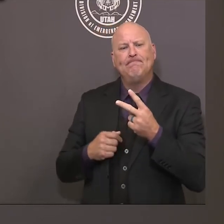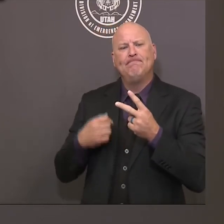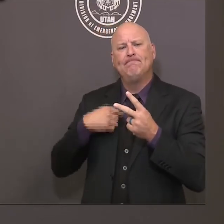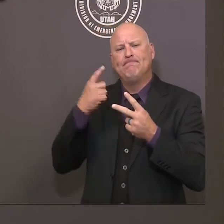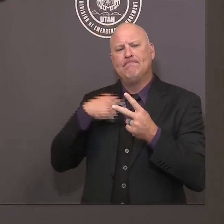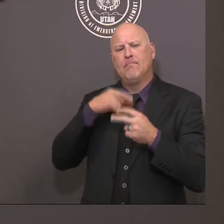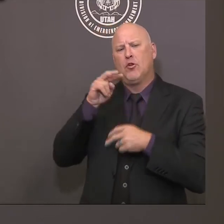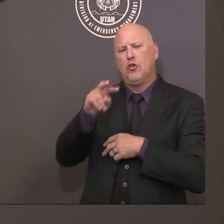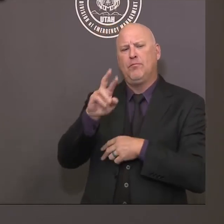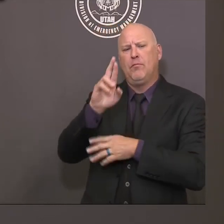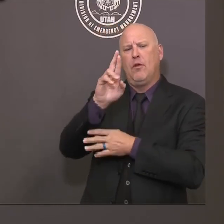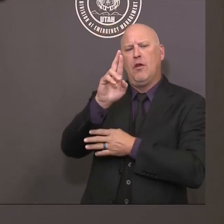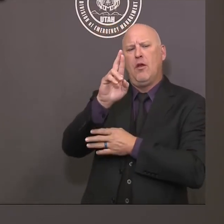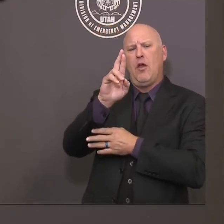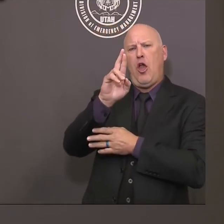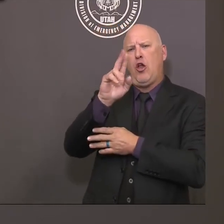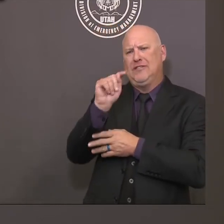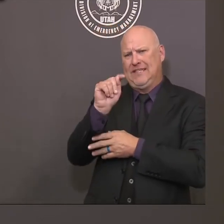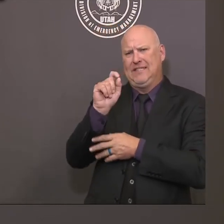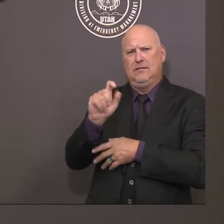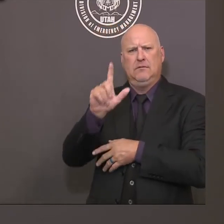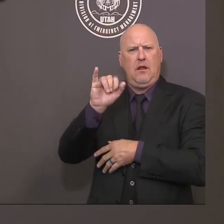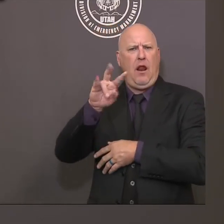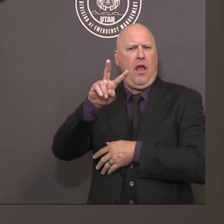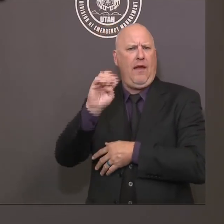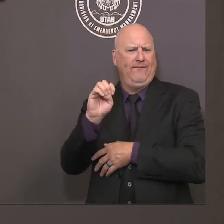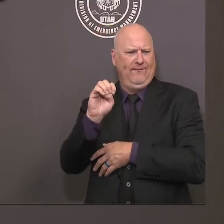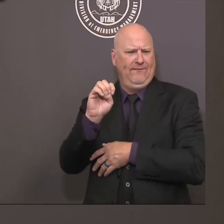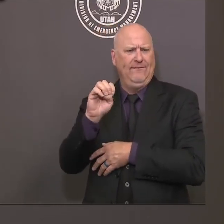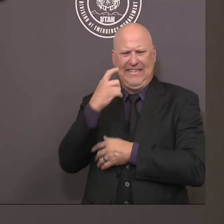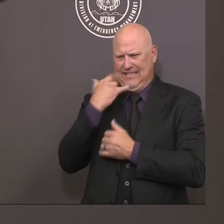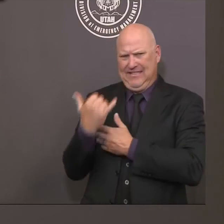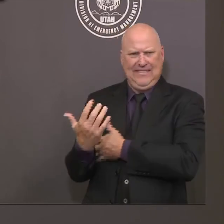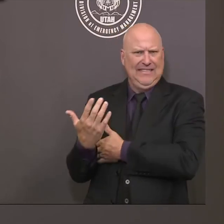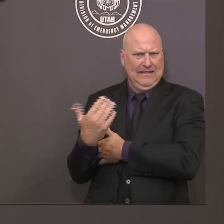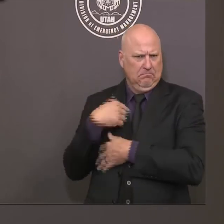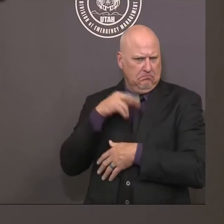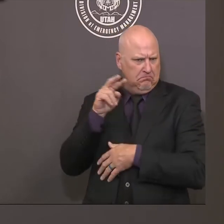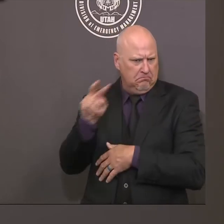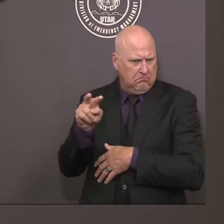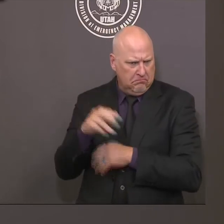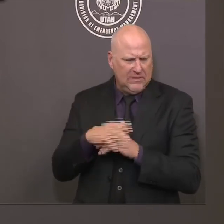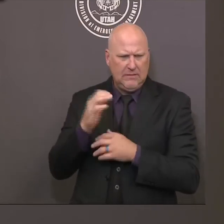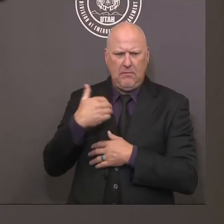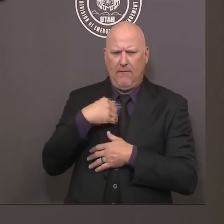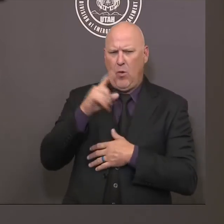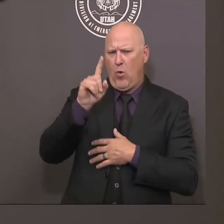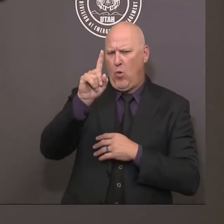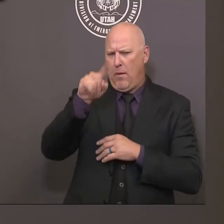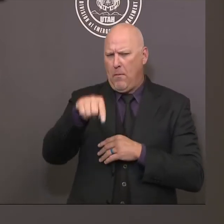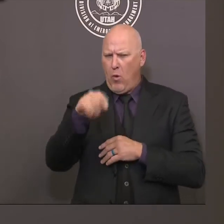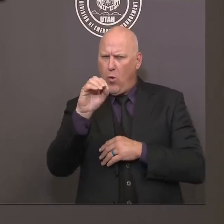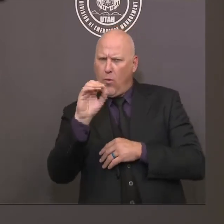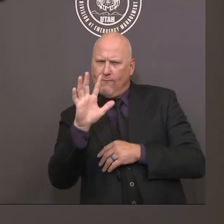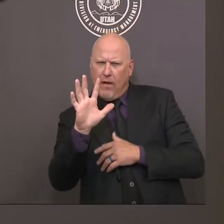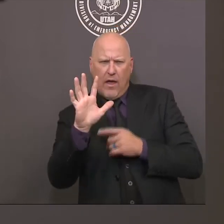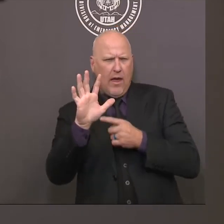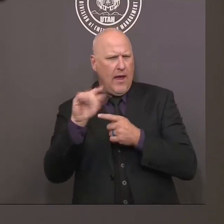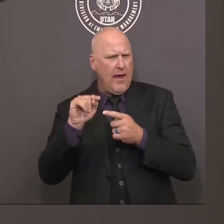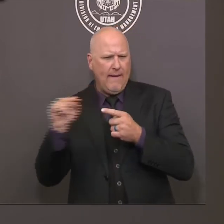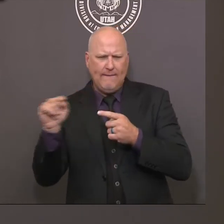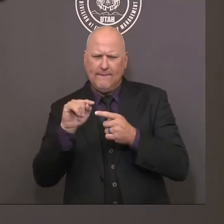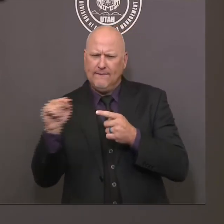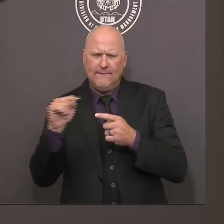and our rate of transmission, it's showing around a 1.05. And last month when I talked to you, you told me that the goal is to get that